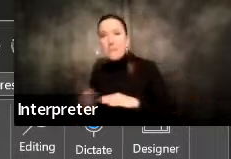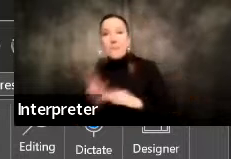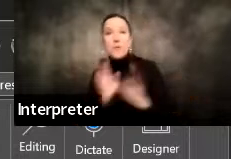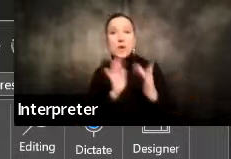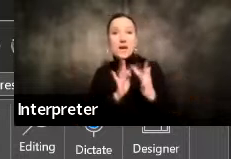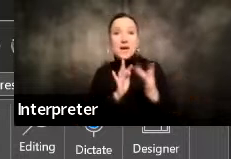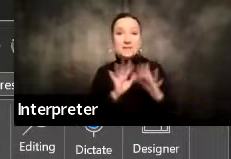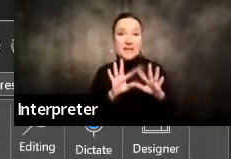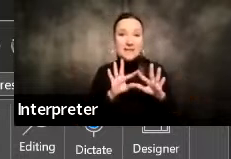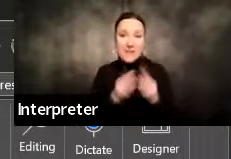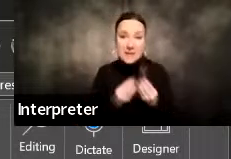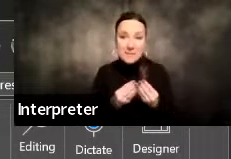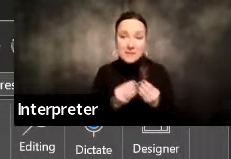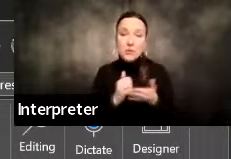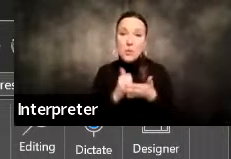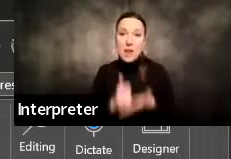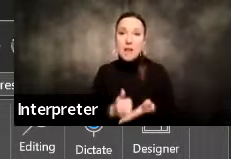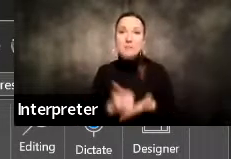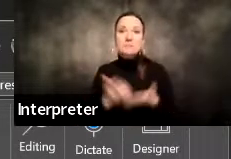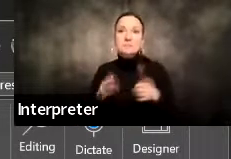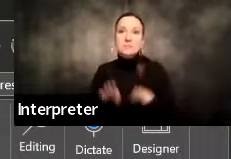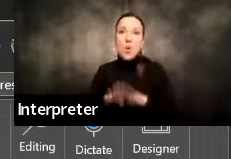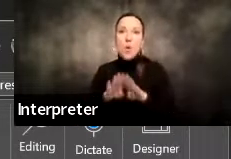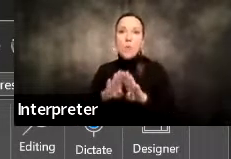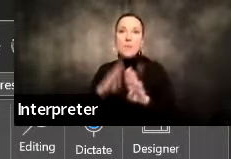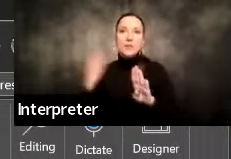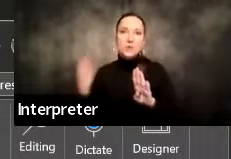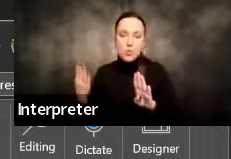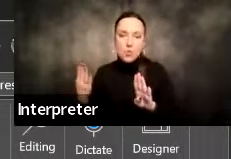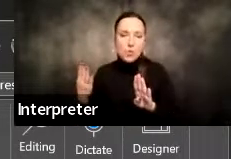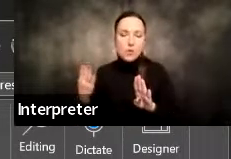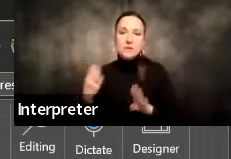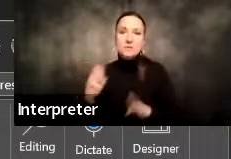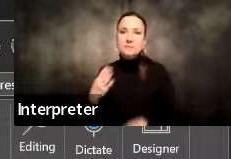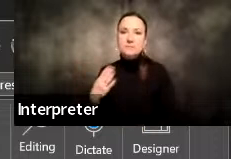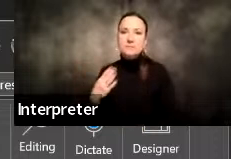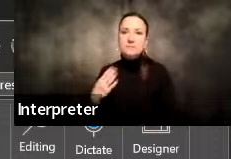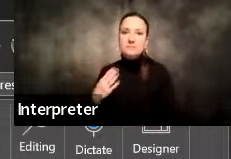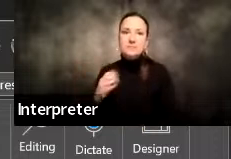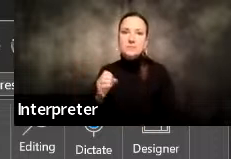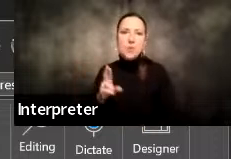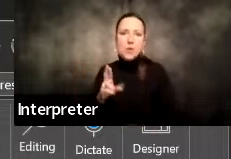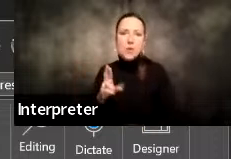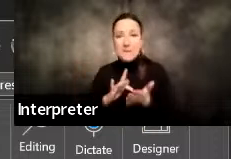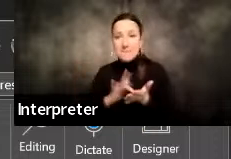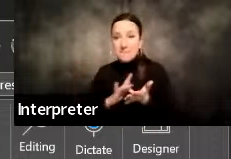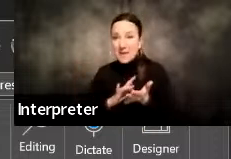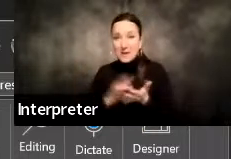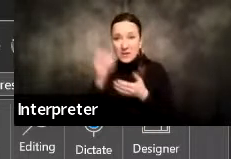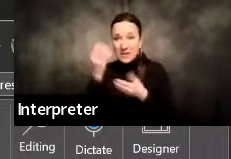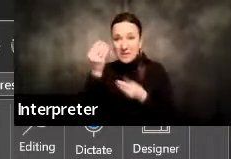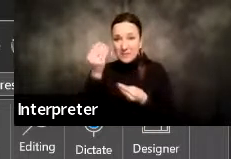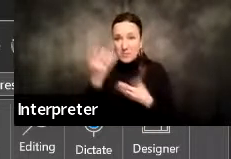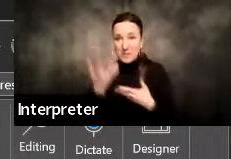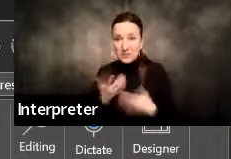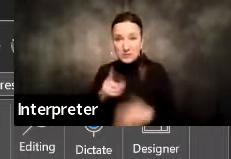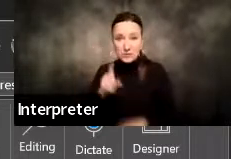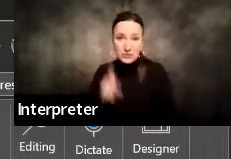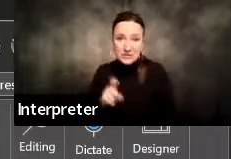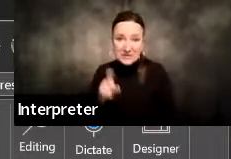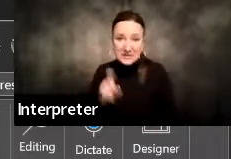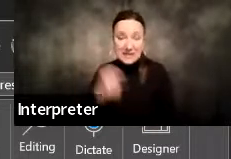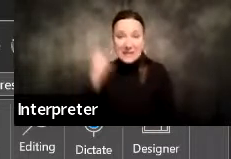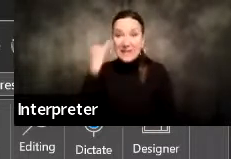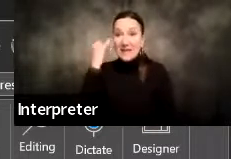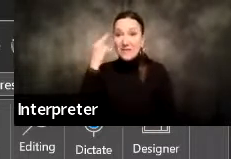to meet us there, to meet the first responders there, or any medical information that you may have in the event you're unconscious